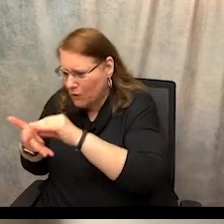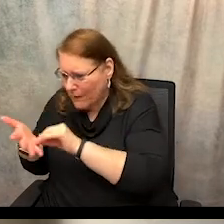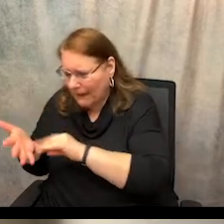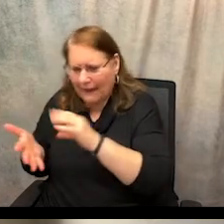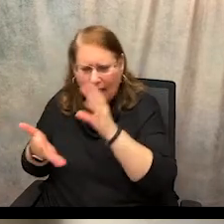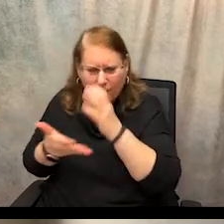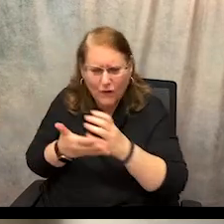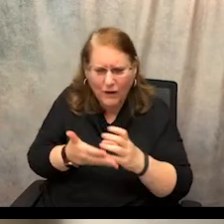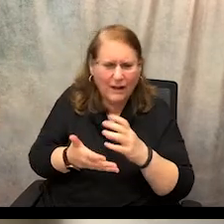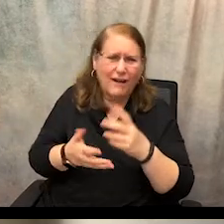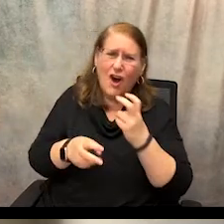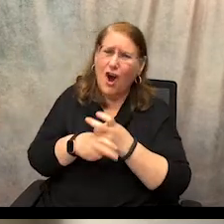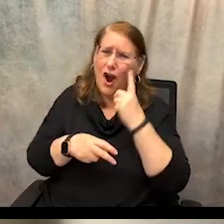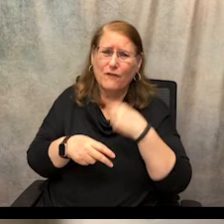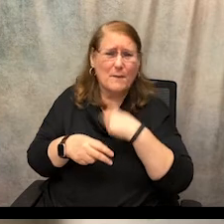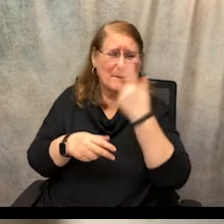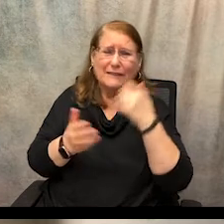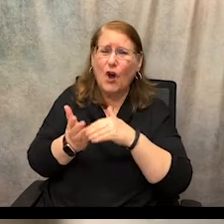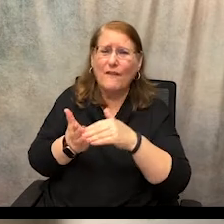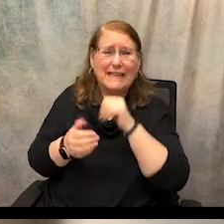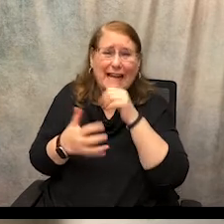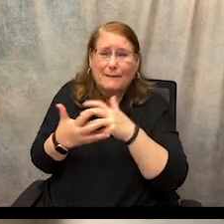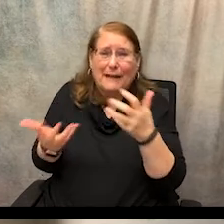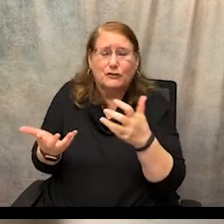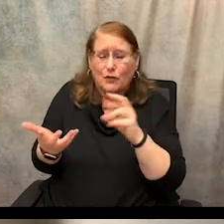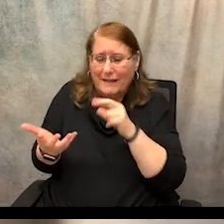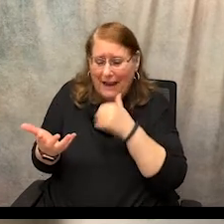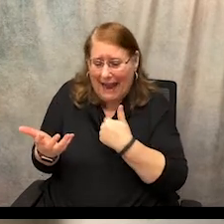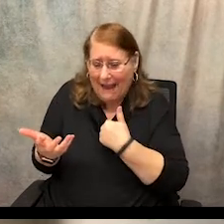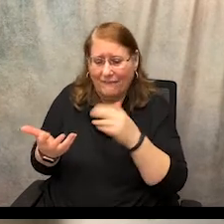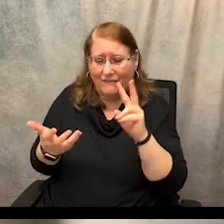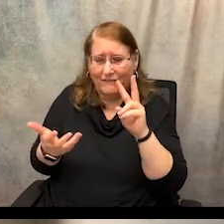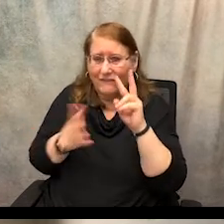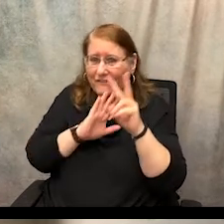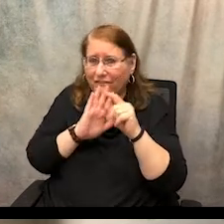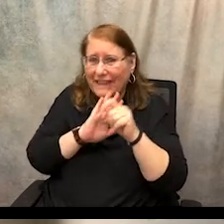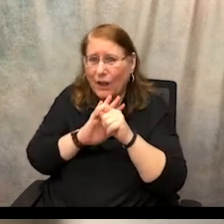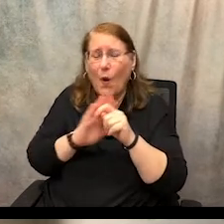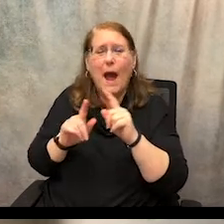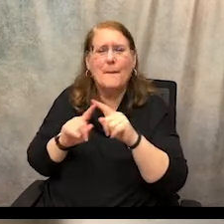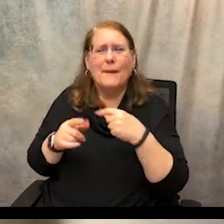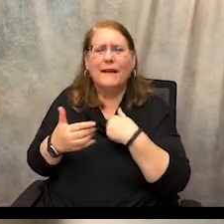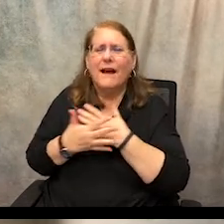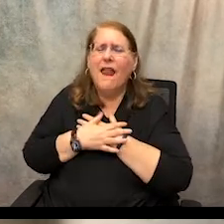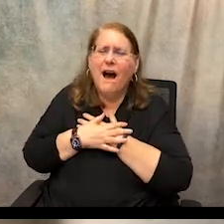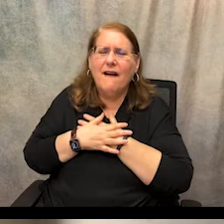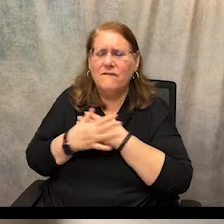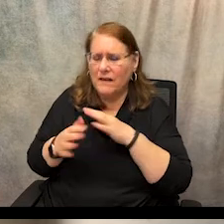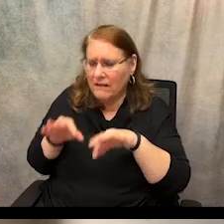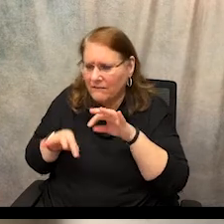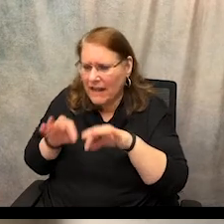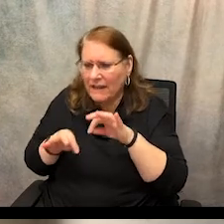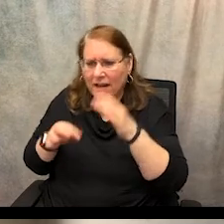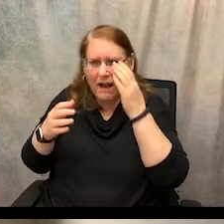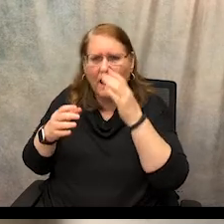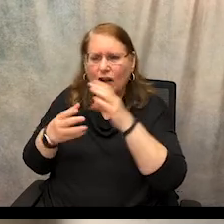because there's often a lack of video, but I love coming into contact with unknown stories and